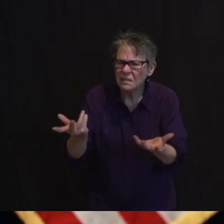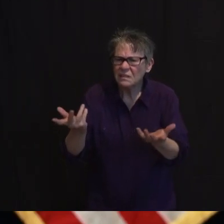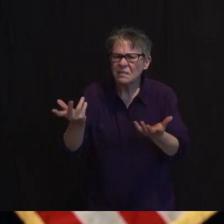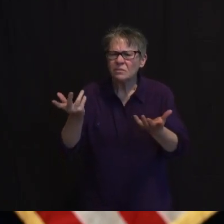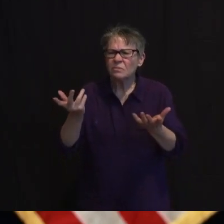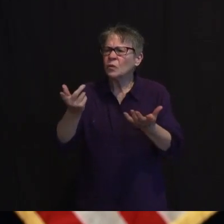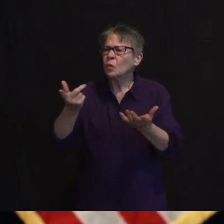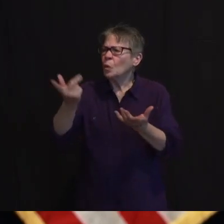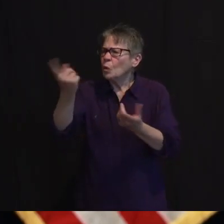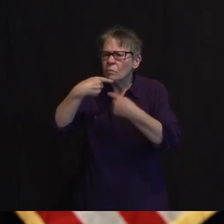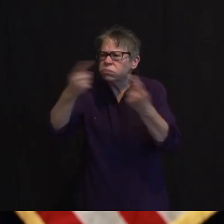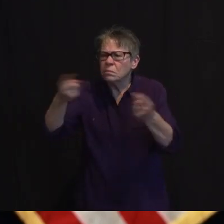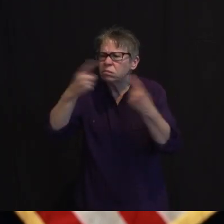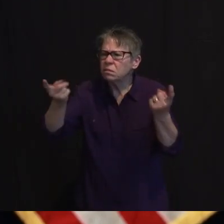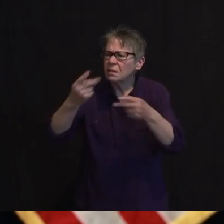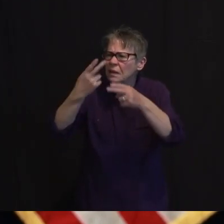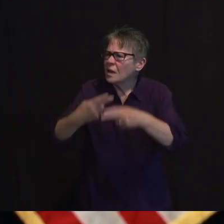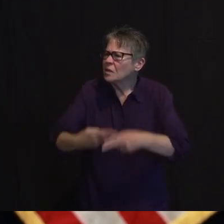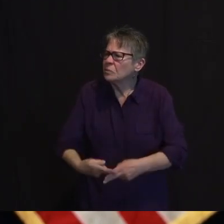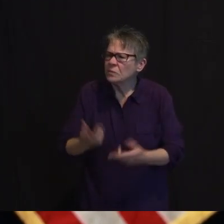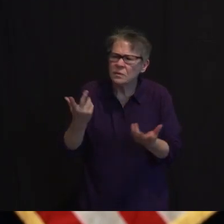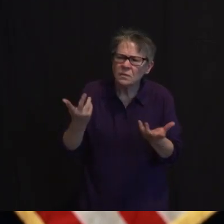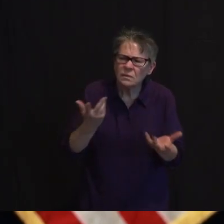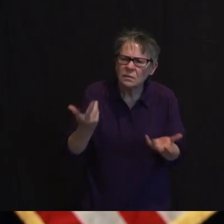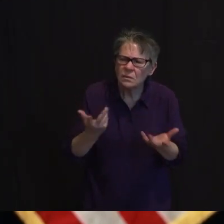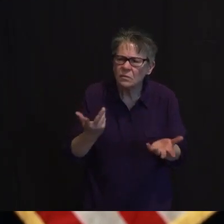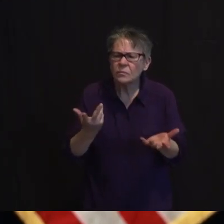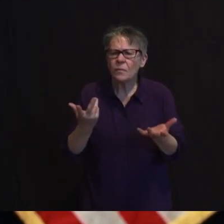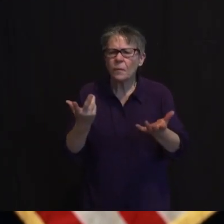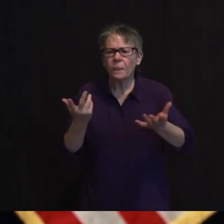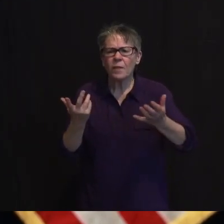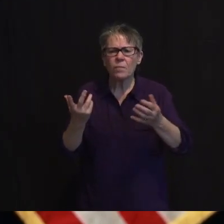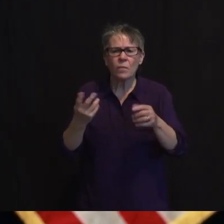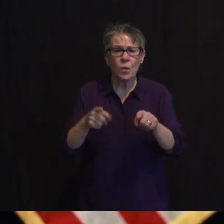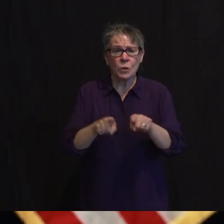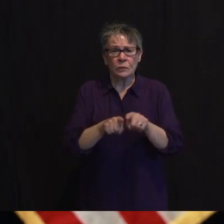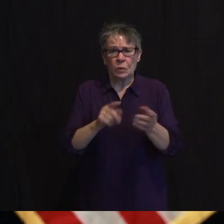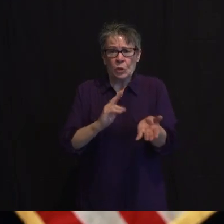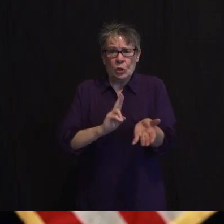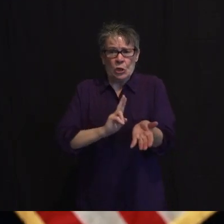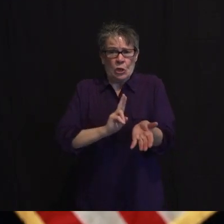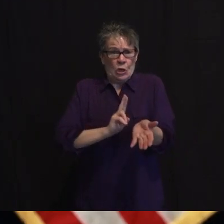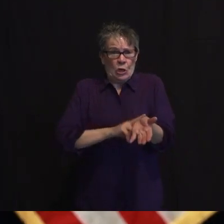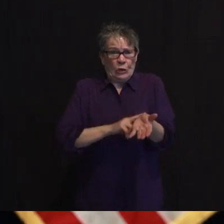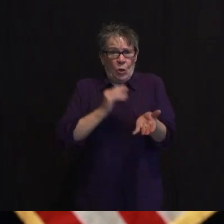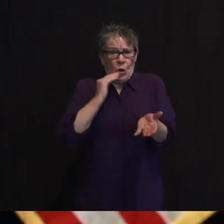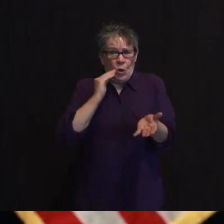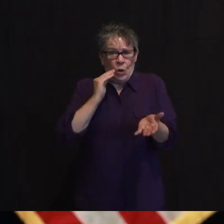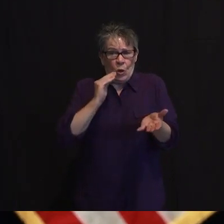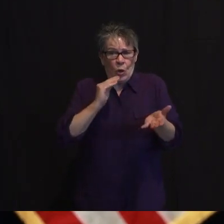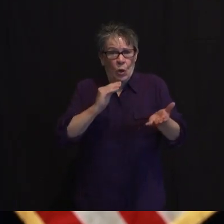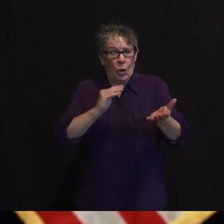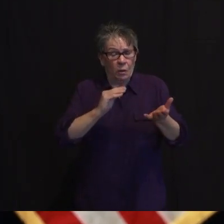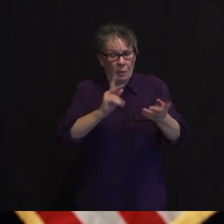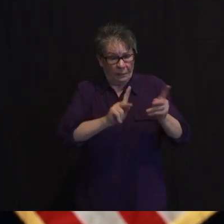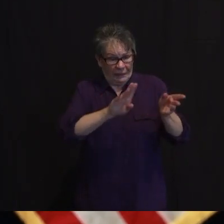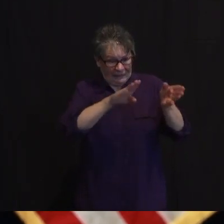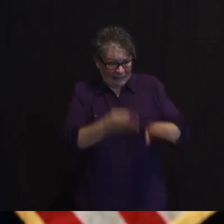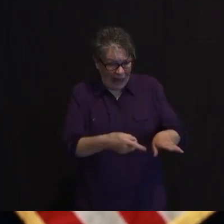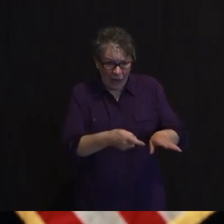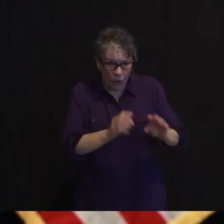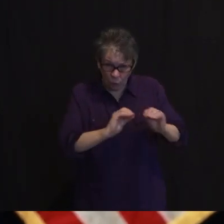there are people who have not been tested. What is the recommendation for testing at nursing homes, and how complete is it? And do you think